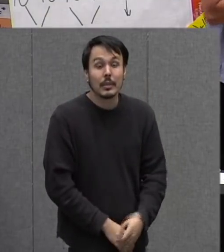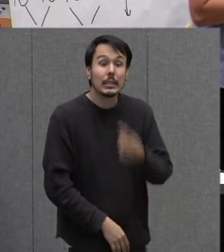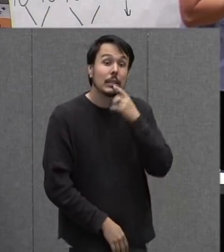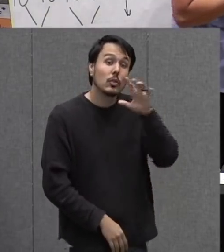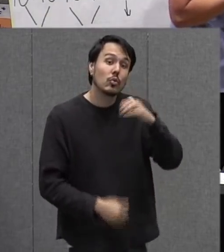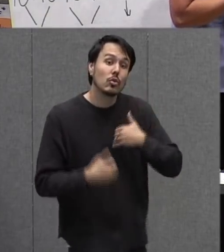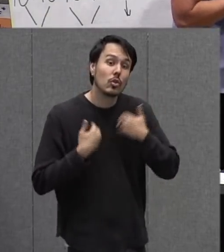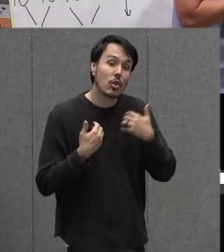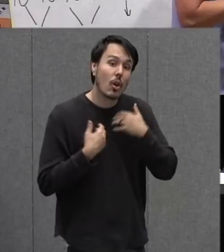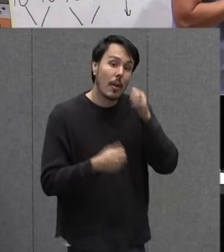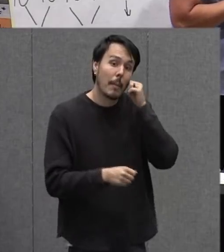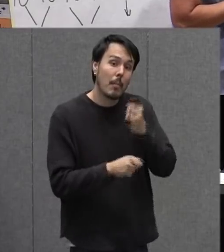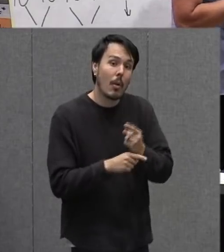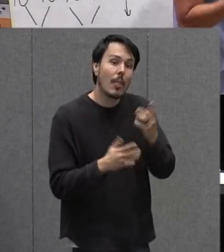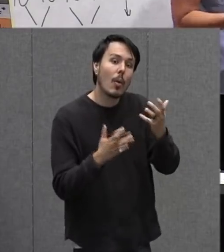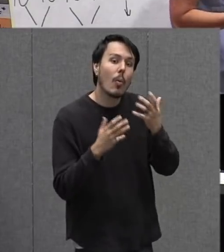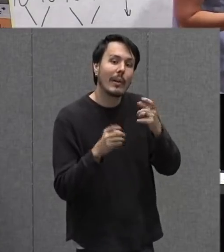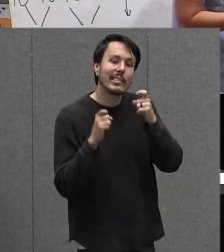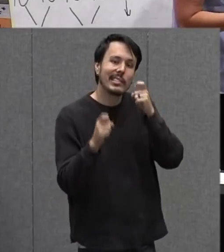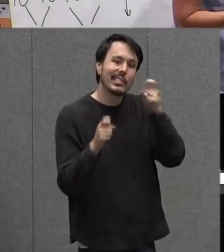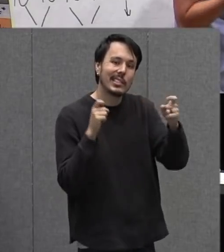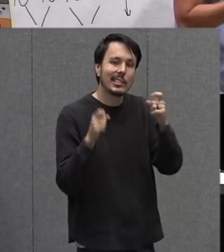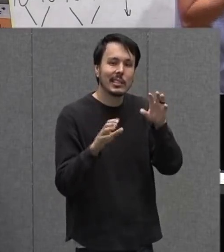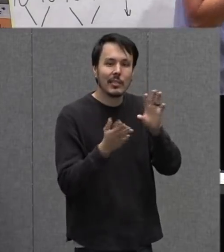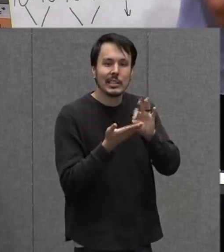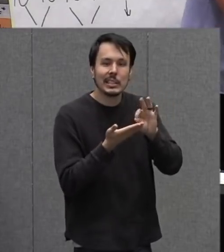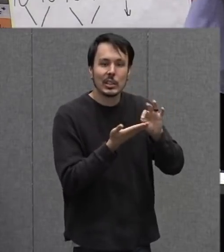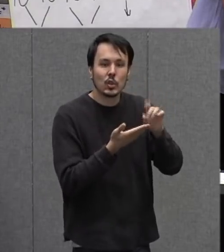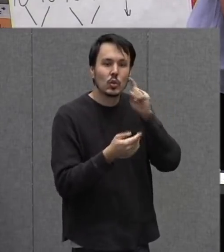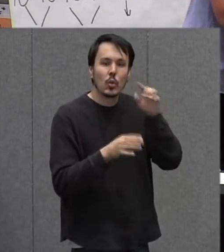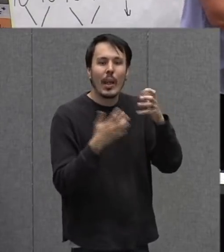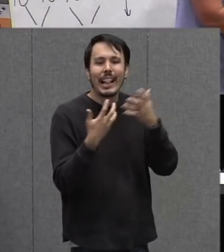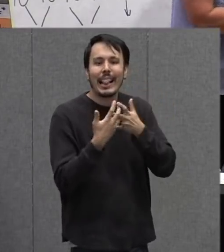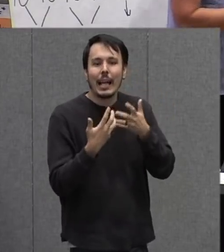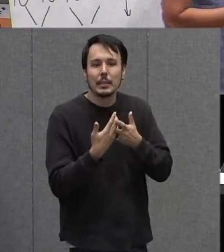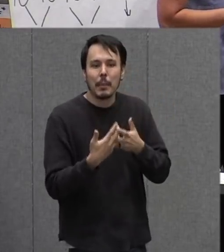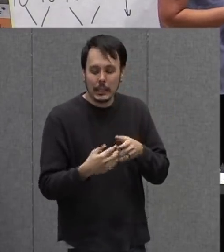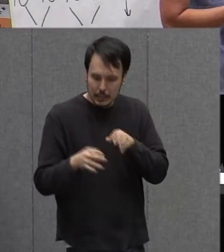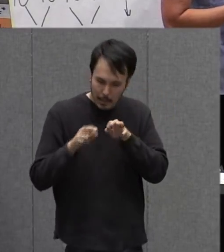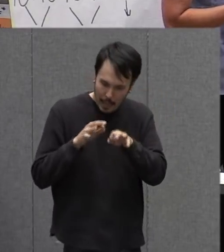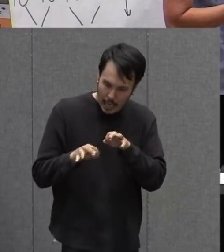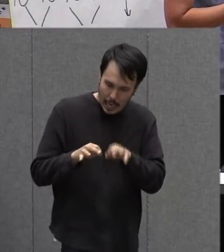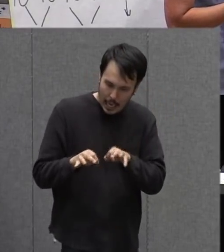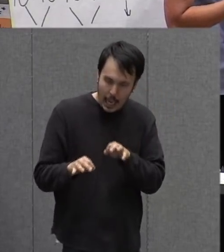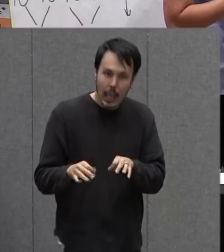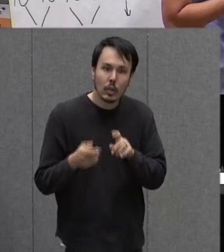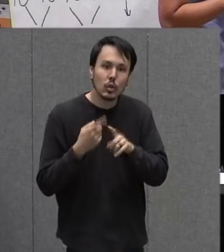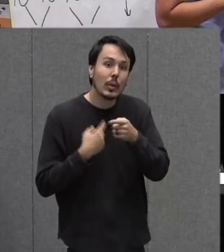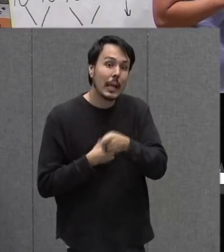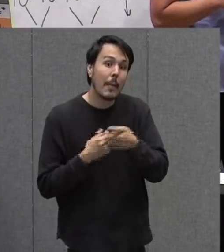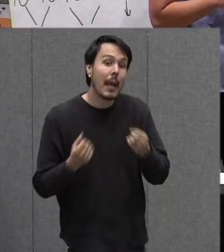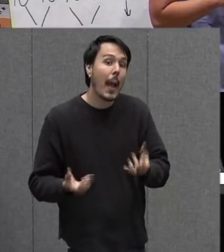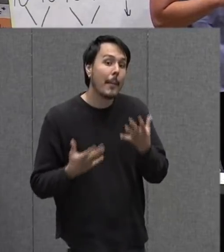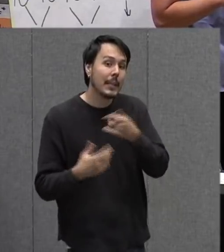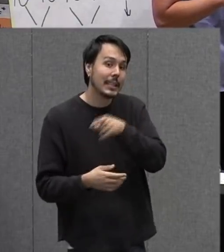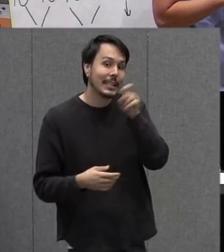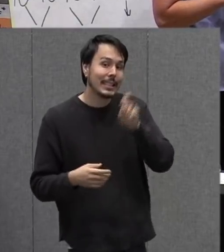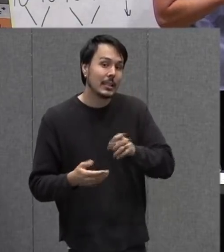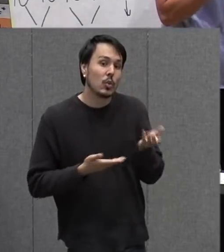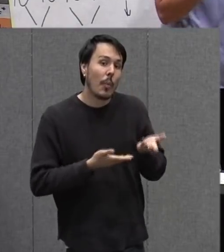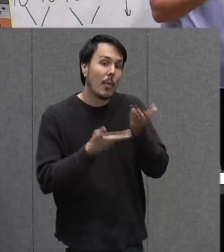younger brother wants to give some stickers to his classmates. Explain to him how to figure out how many he needs to bring to